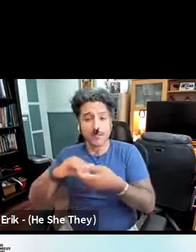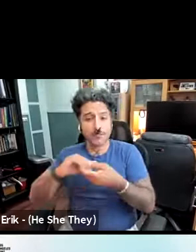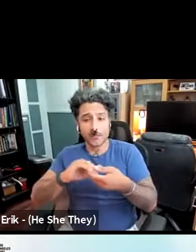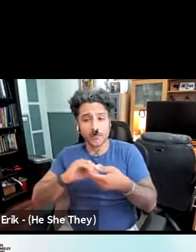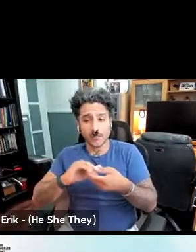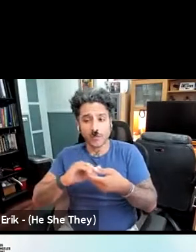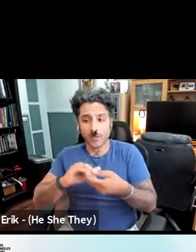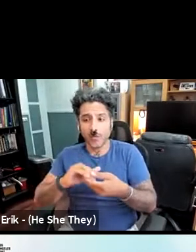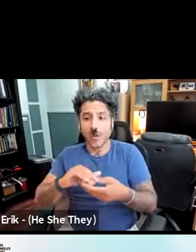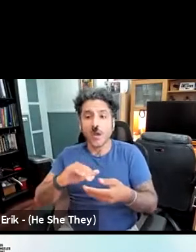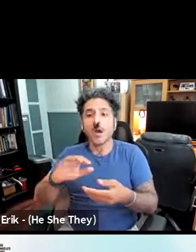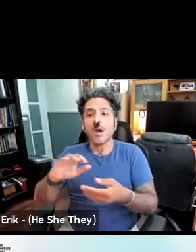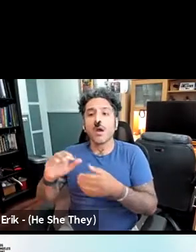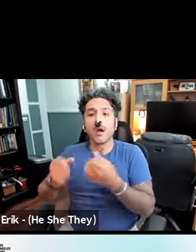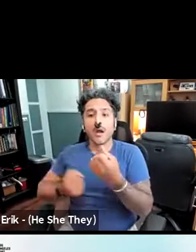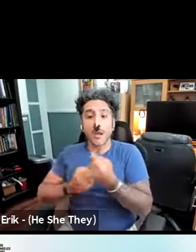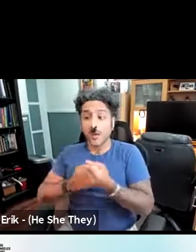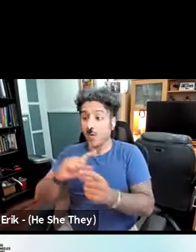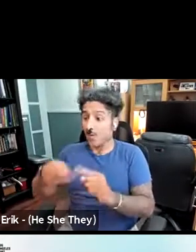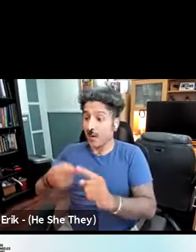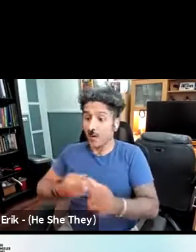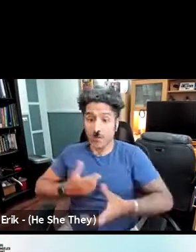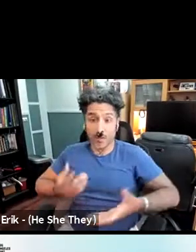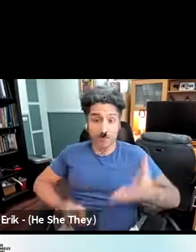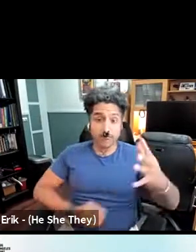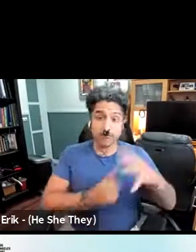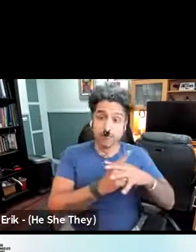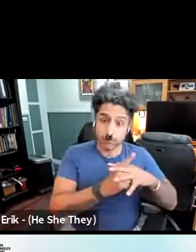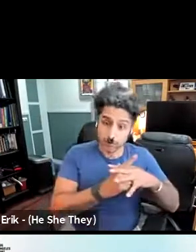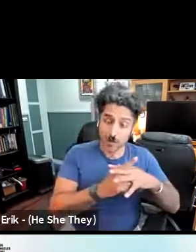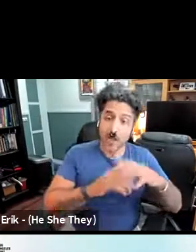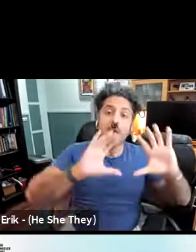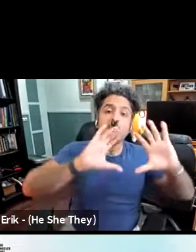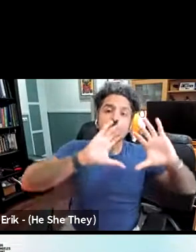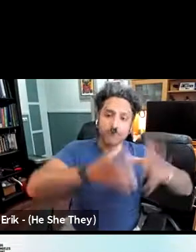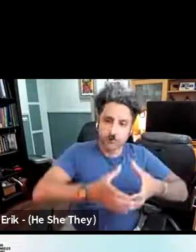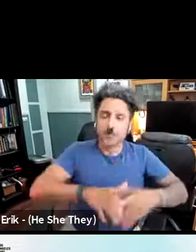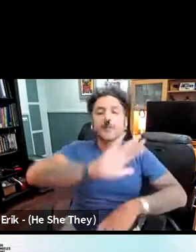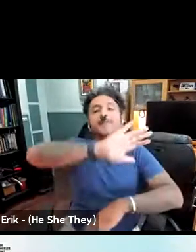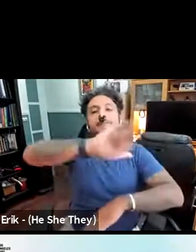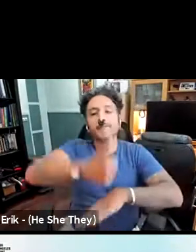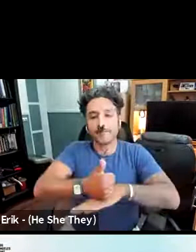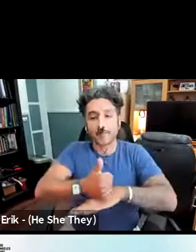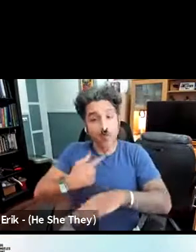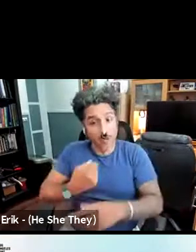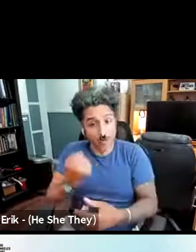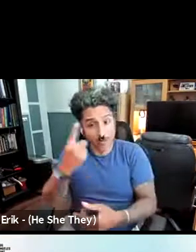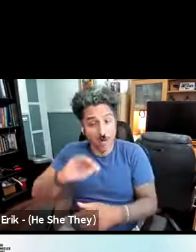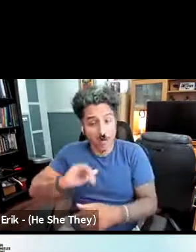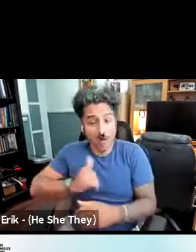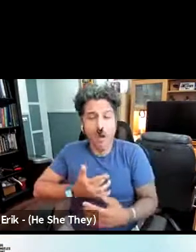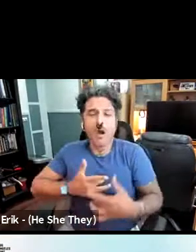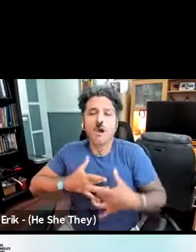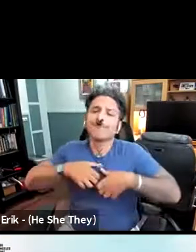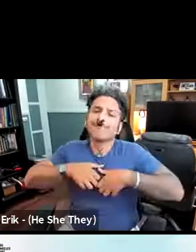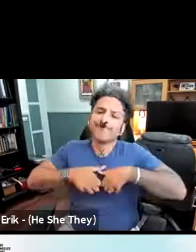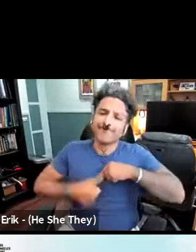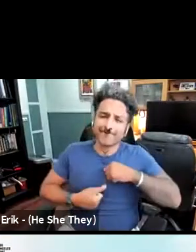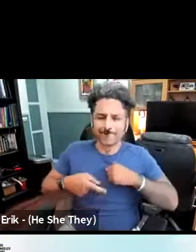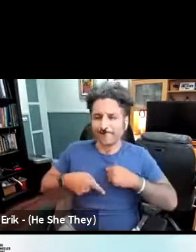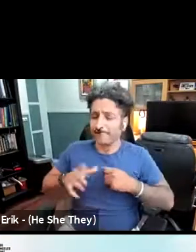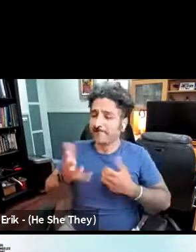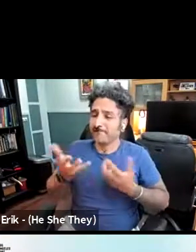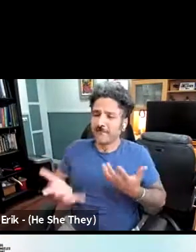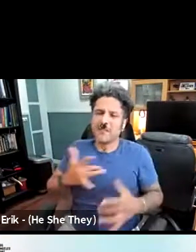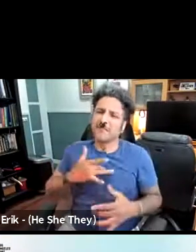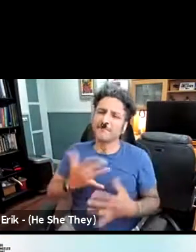show up one-on-one off, as we say, authentically, but understanding our hurts and even understanding that, hey, you may have tapped on